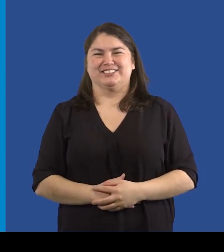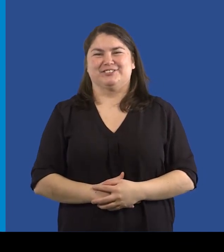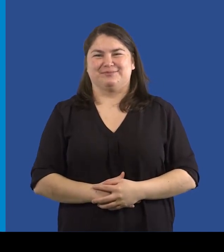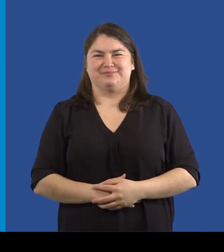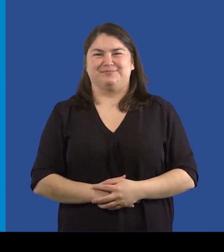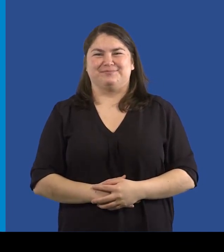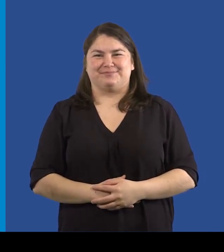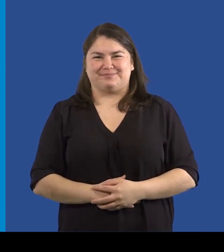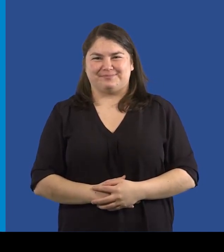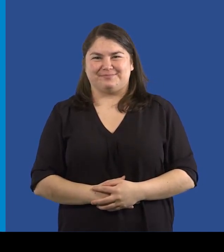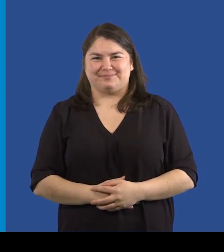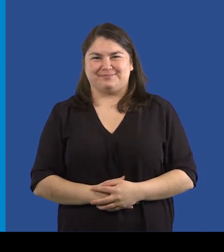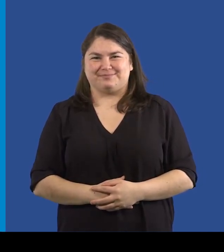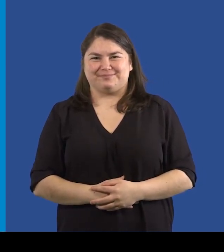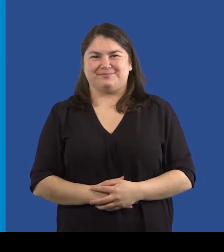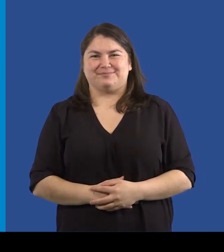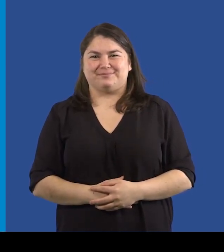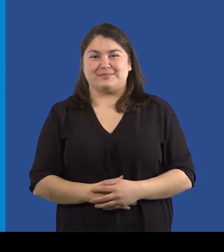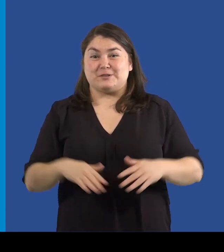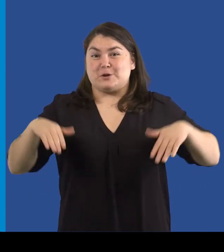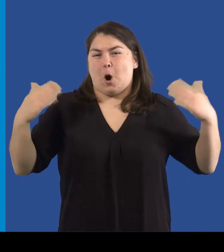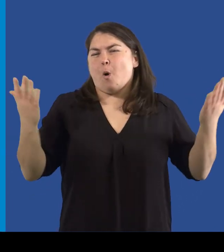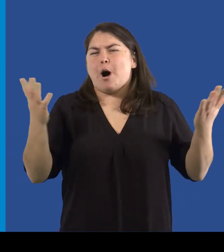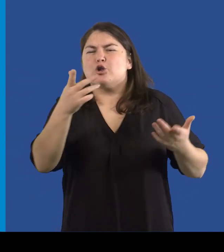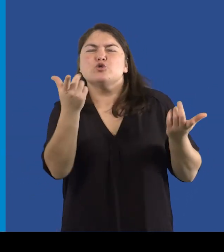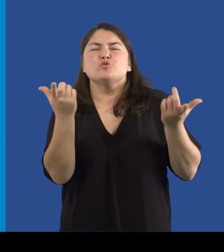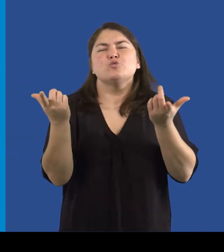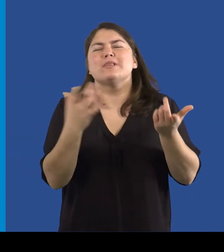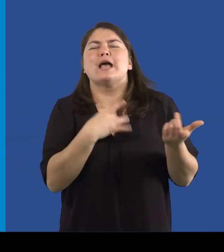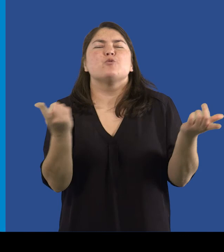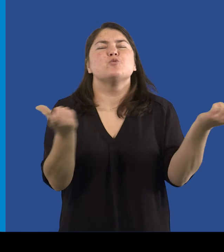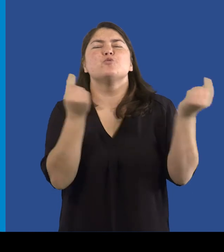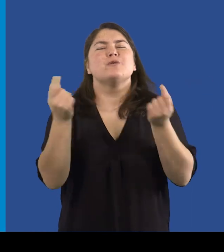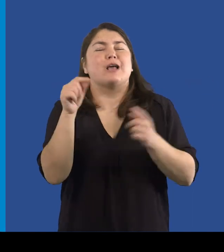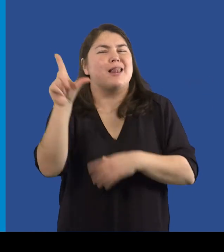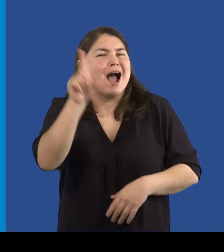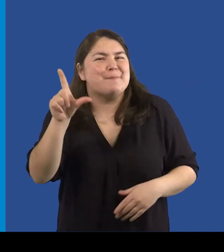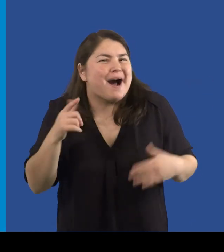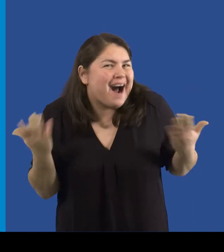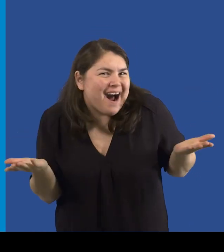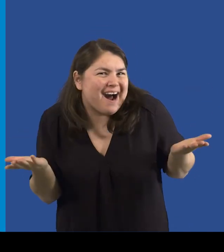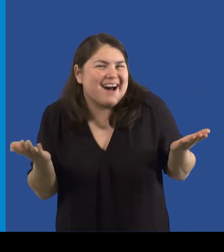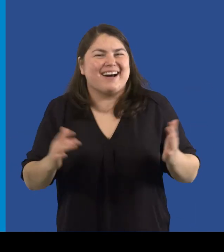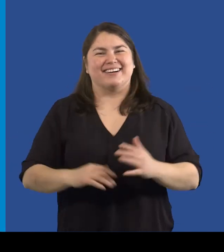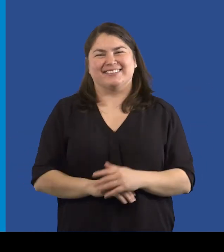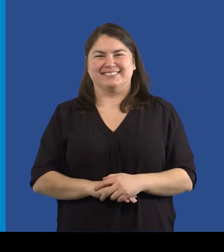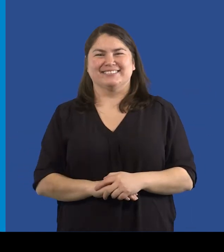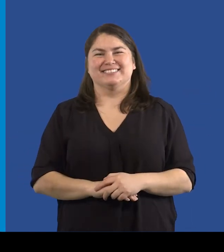What would you like to do at the library?